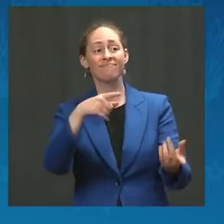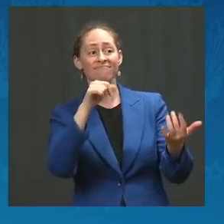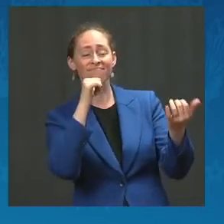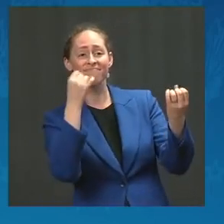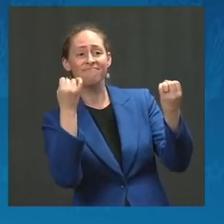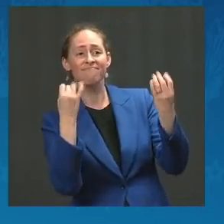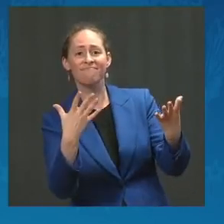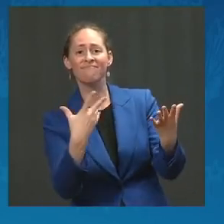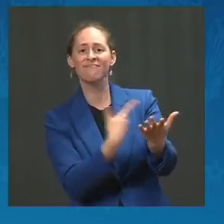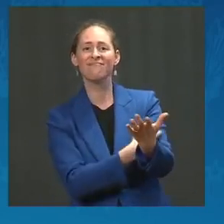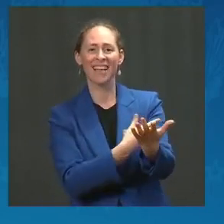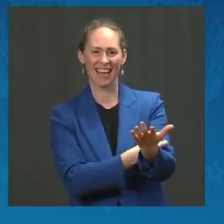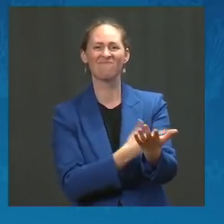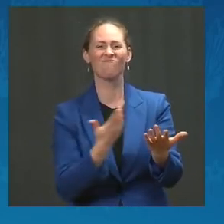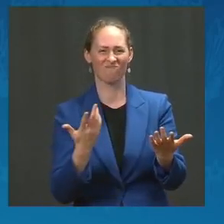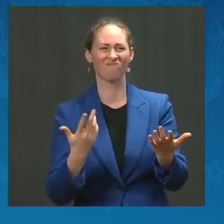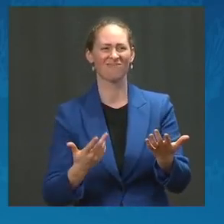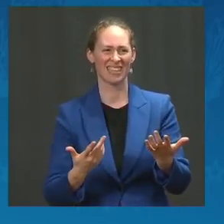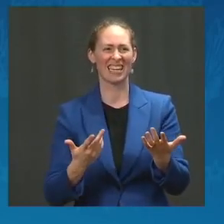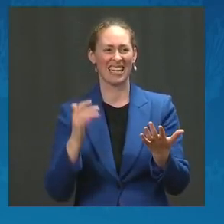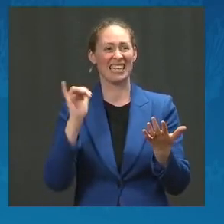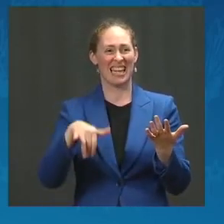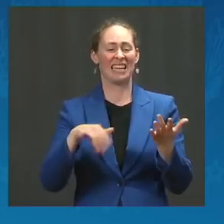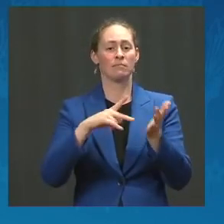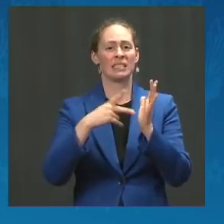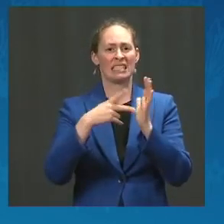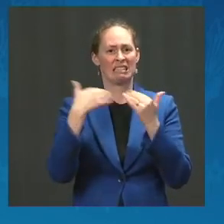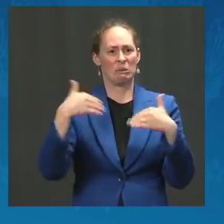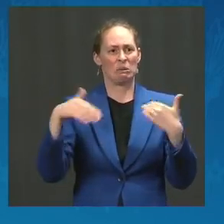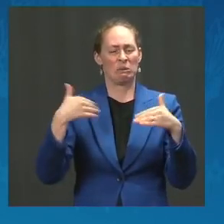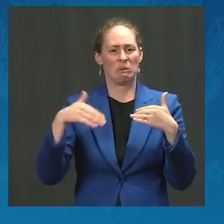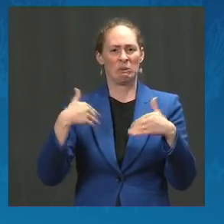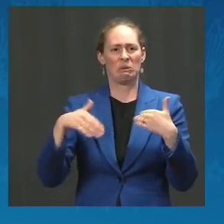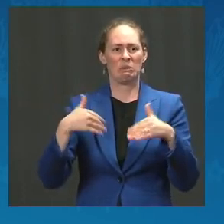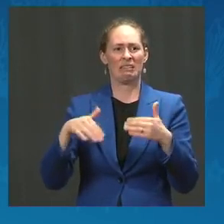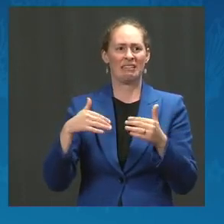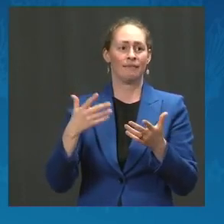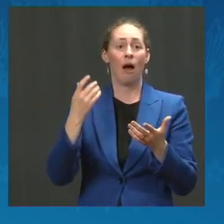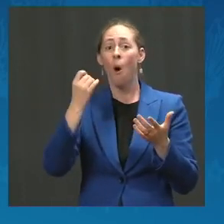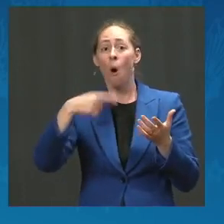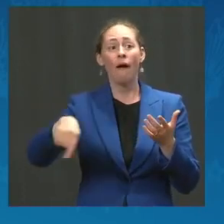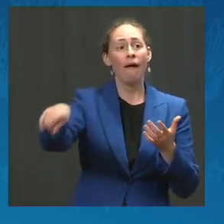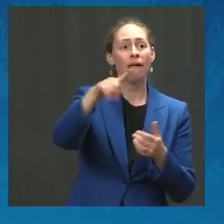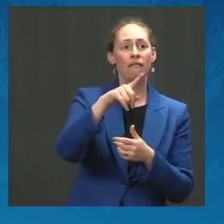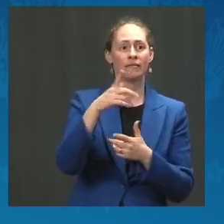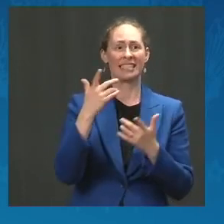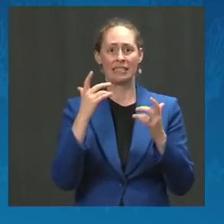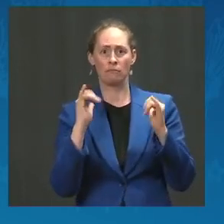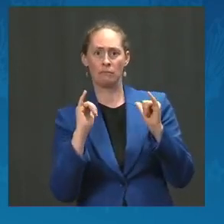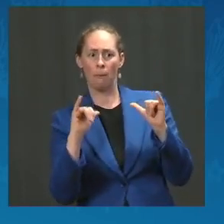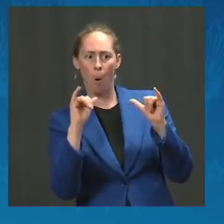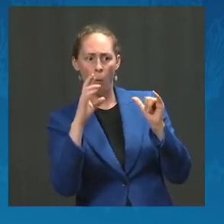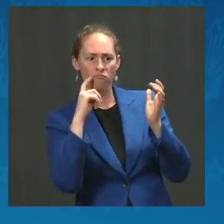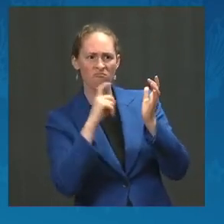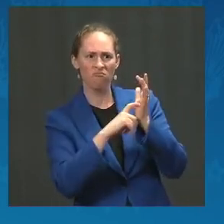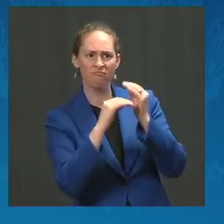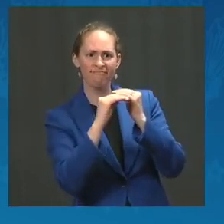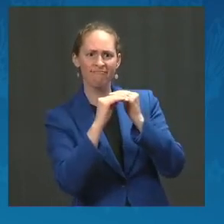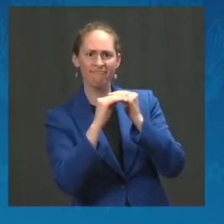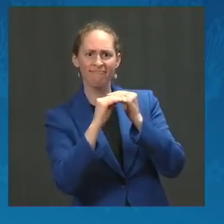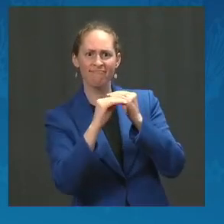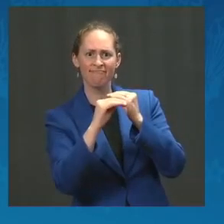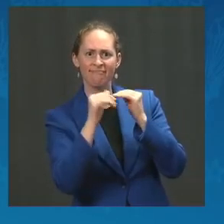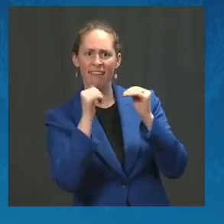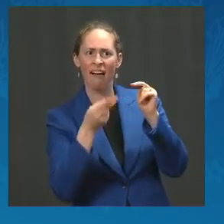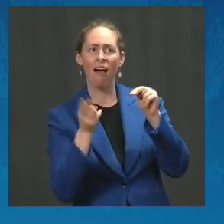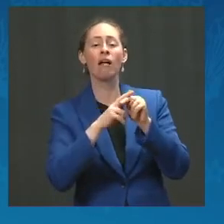high and they don't move. They don't move to getting vaccinated. But I think you're going to find the